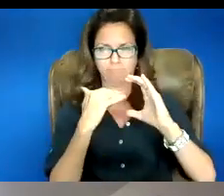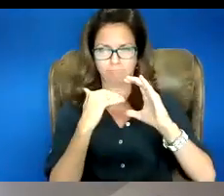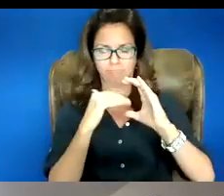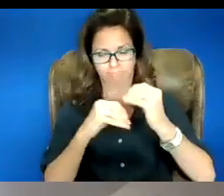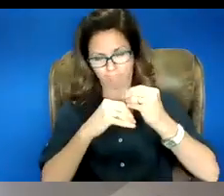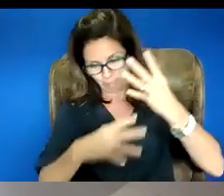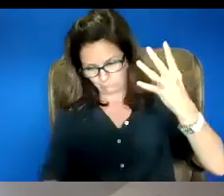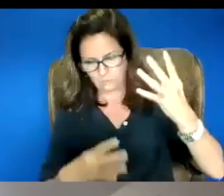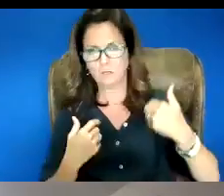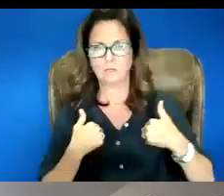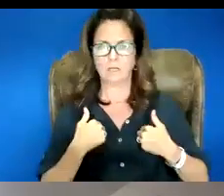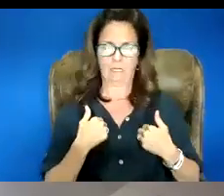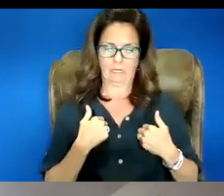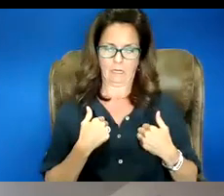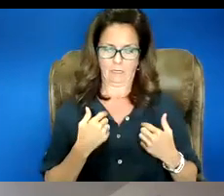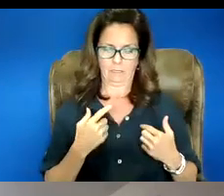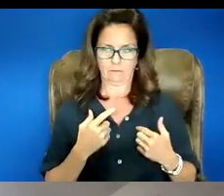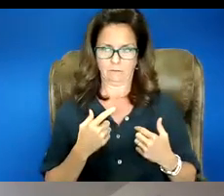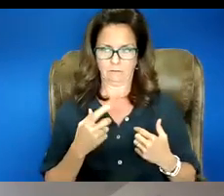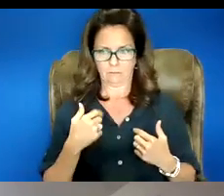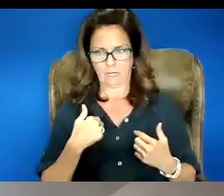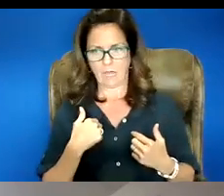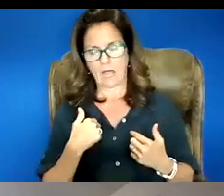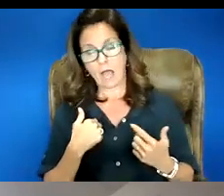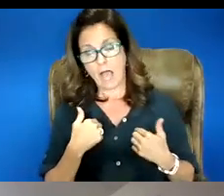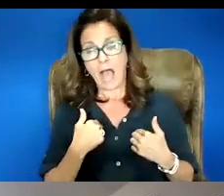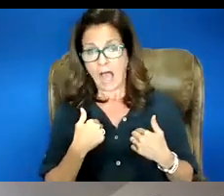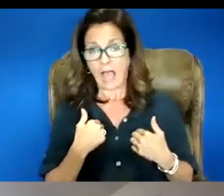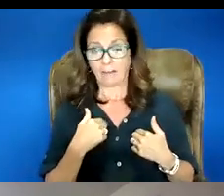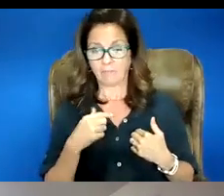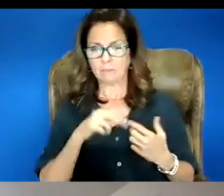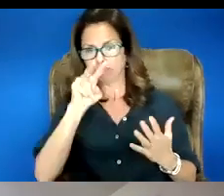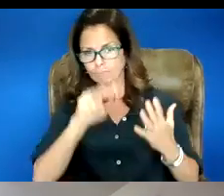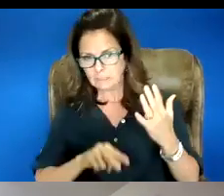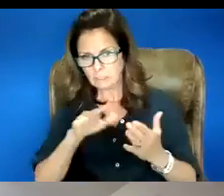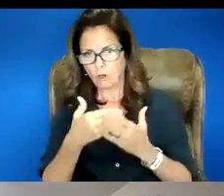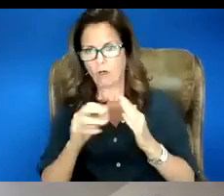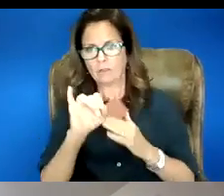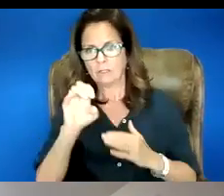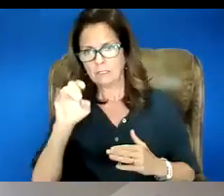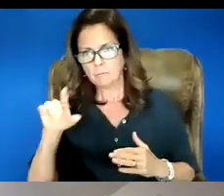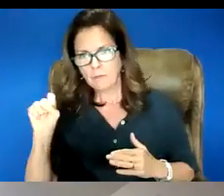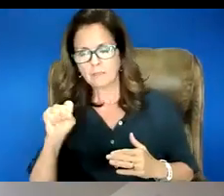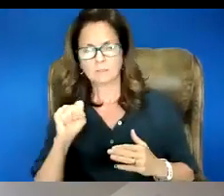submitted emails to really learn a little bit about your situation and then connect you with a health coach.